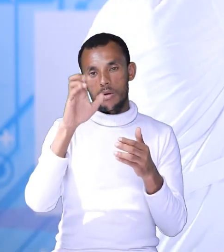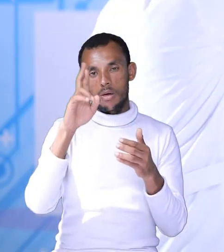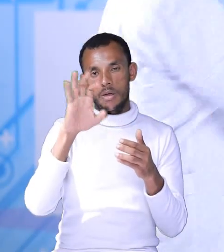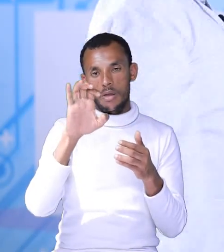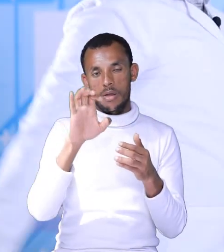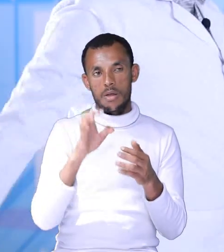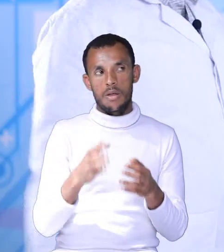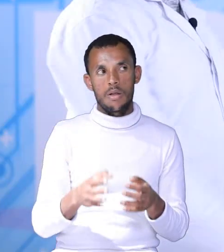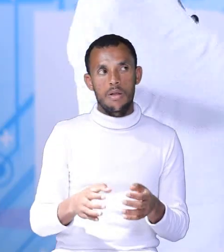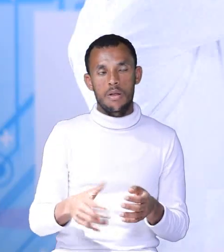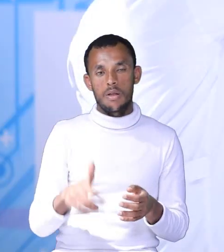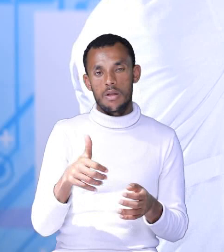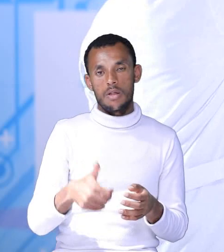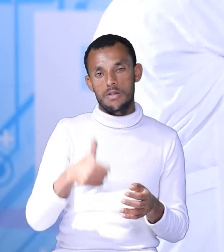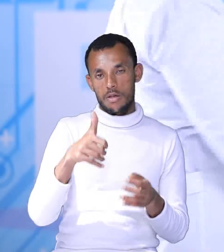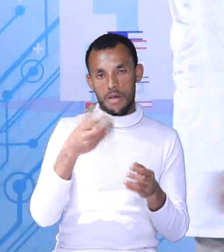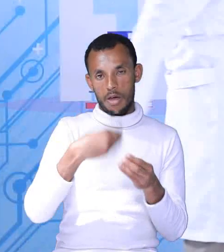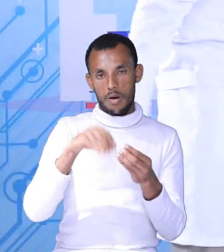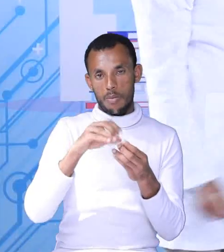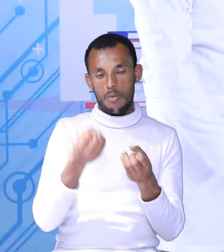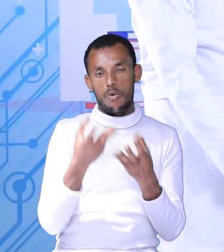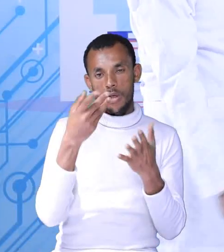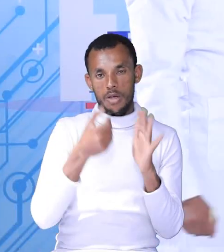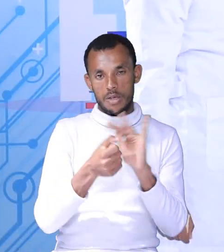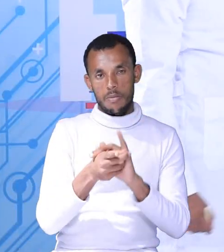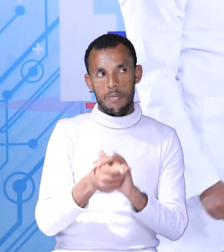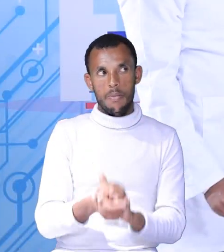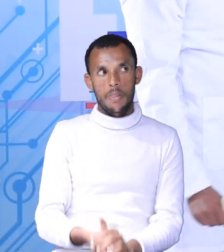Now let's add more example.